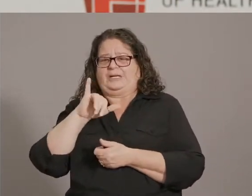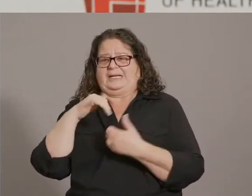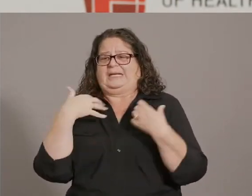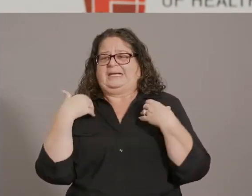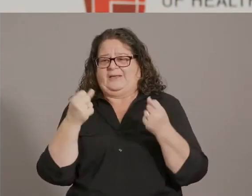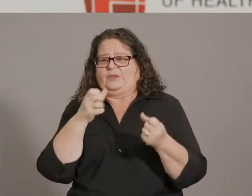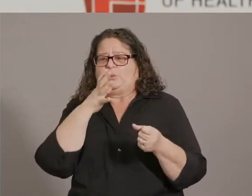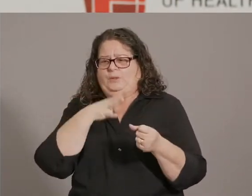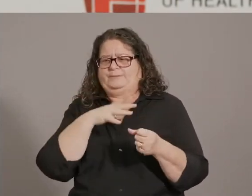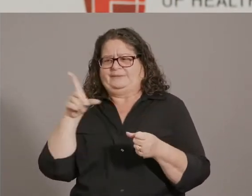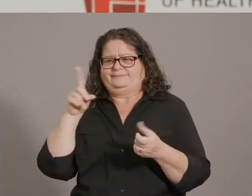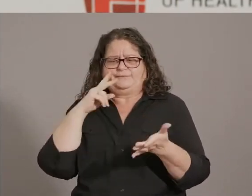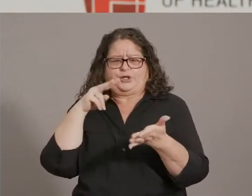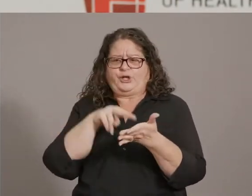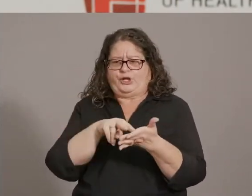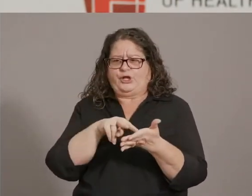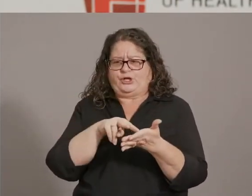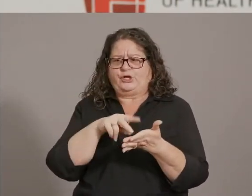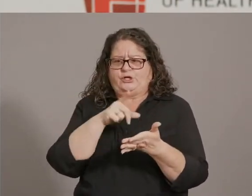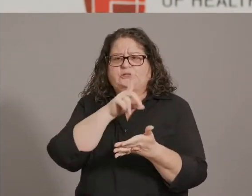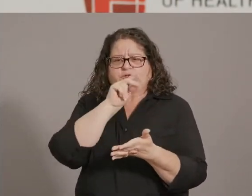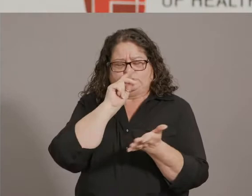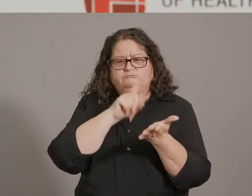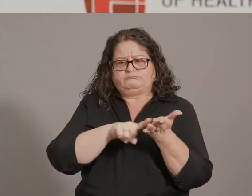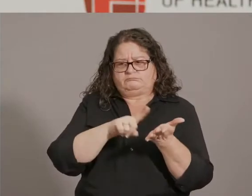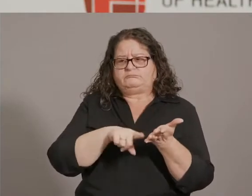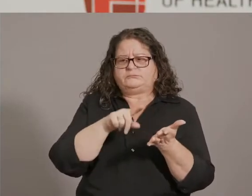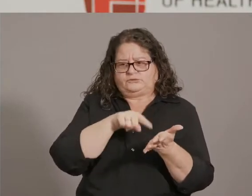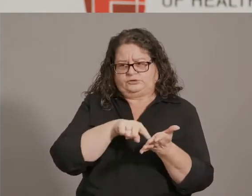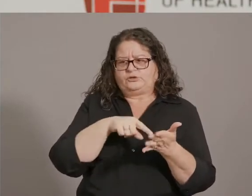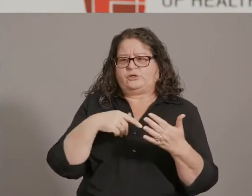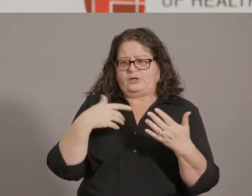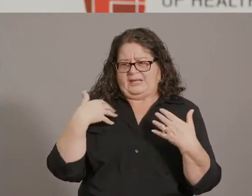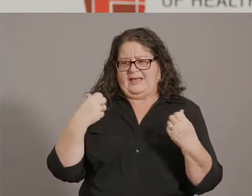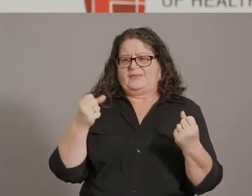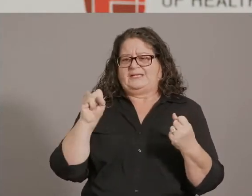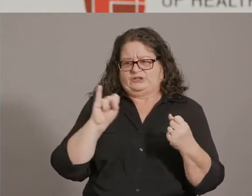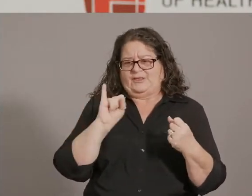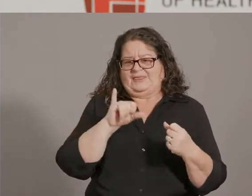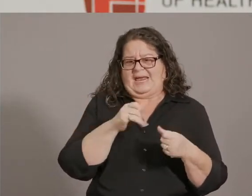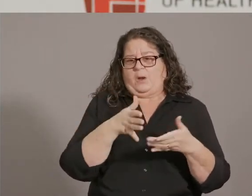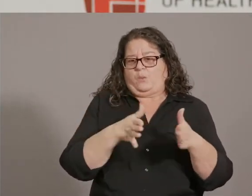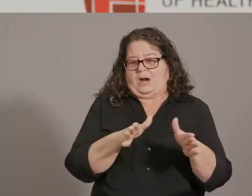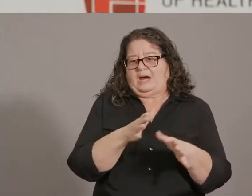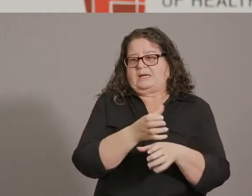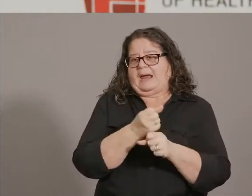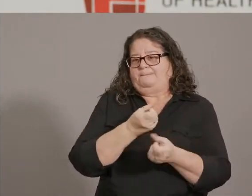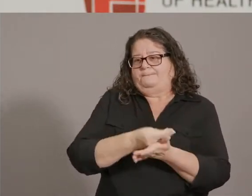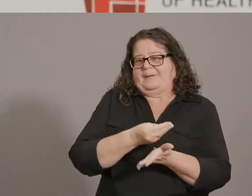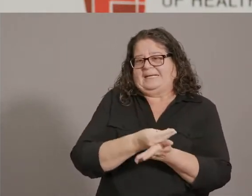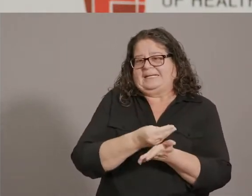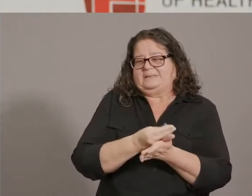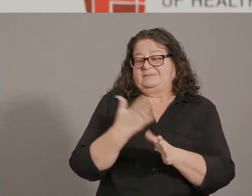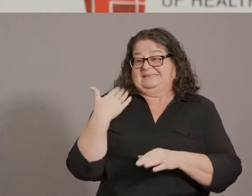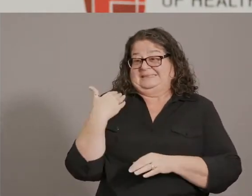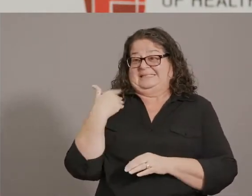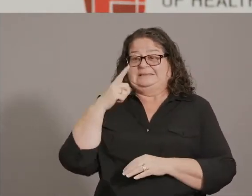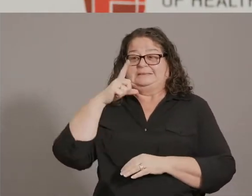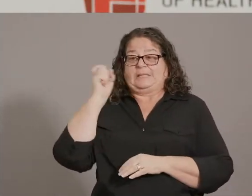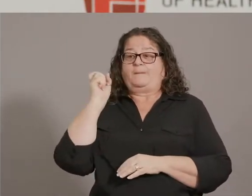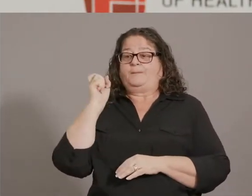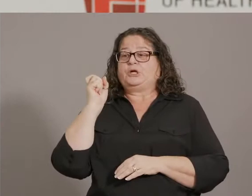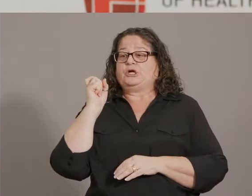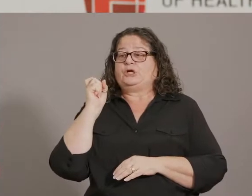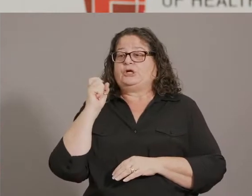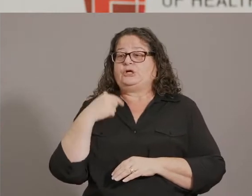like public assistance reimbursement, that's one of the strategies. Back in the summer, when we were, you know, trying to